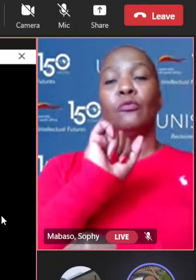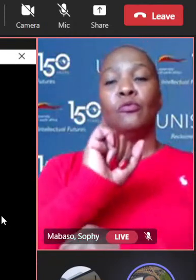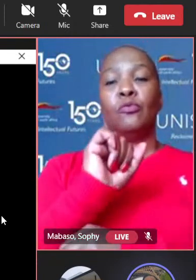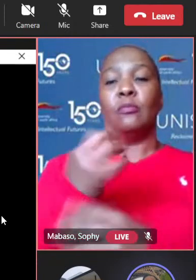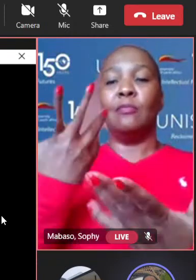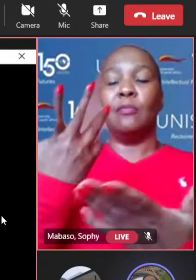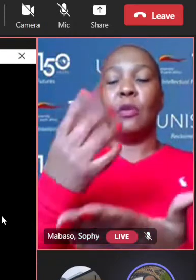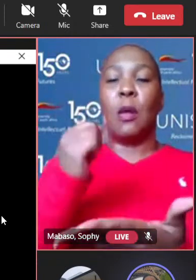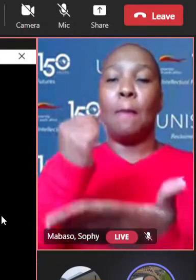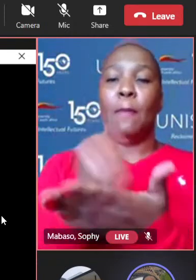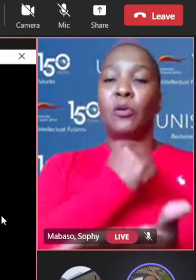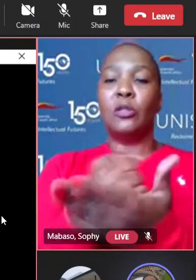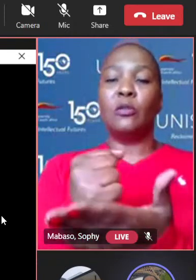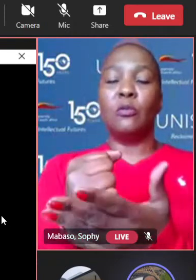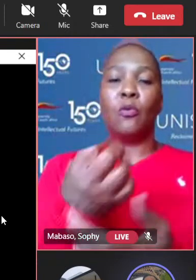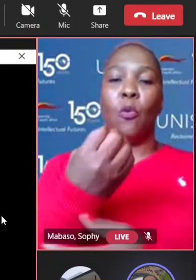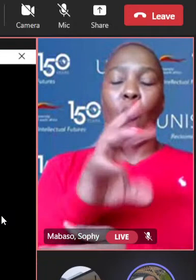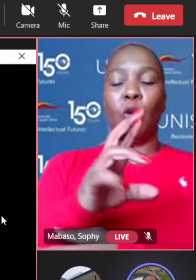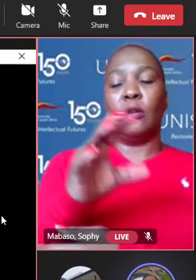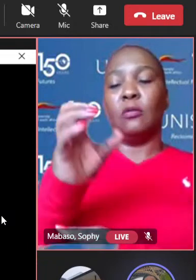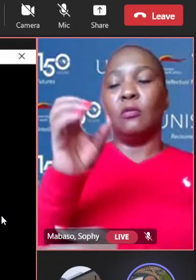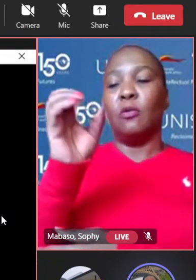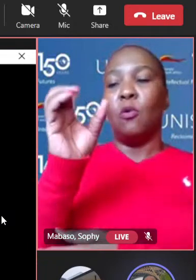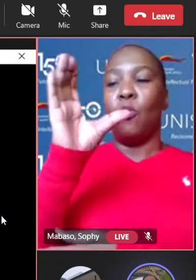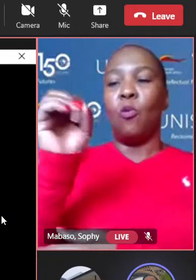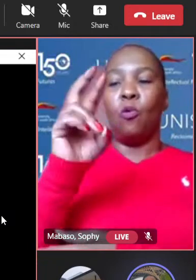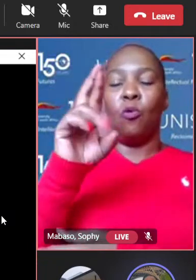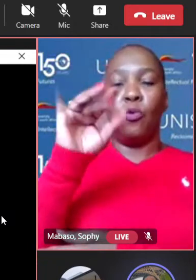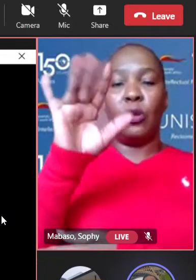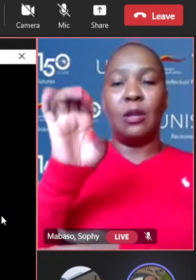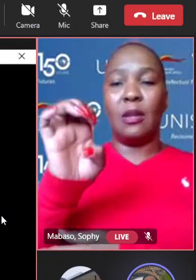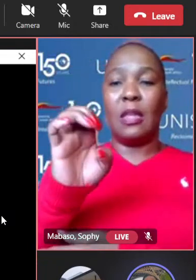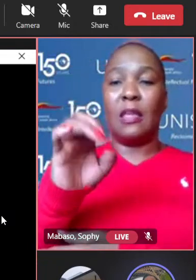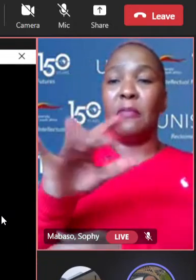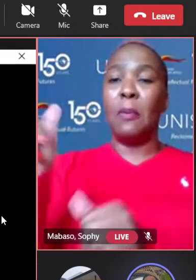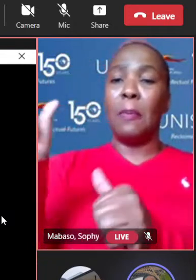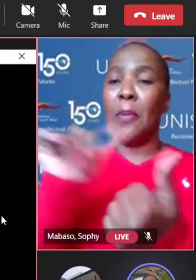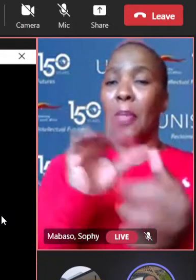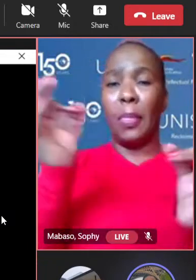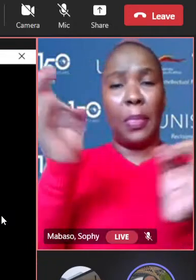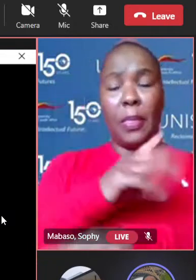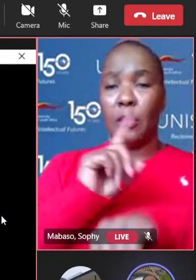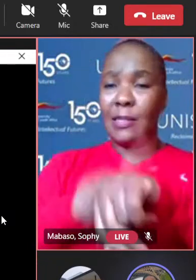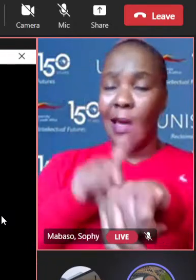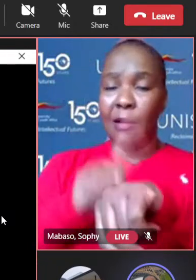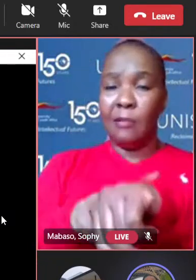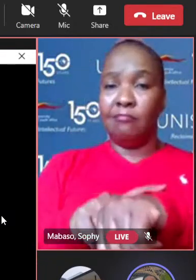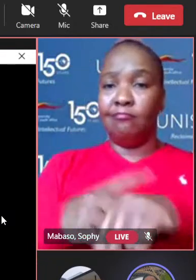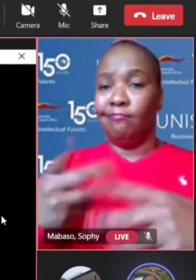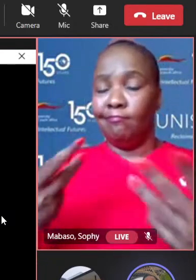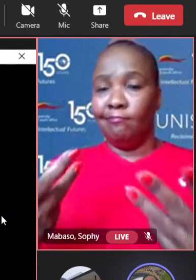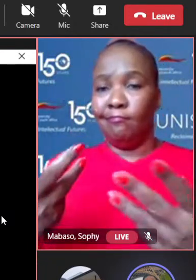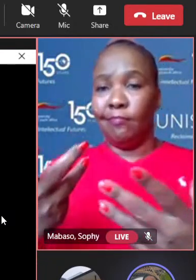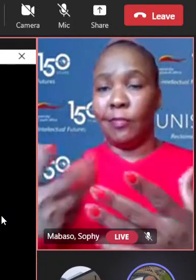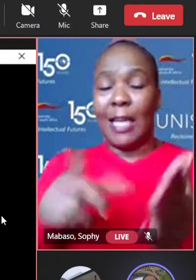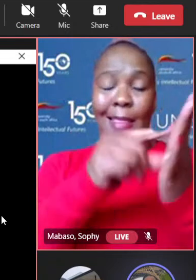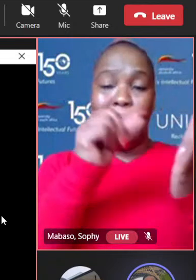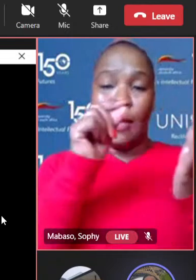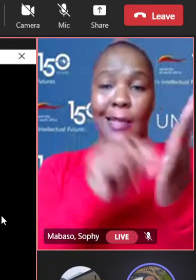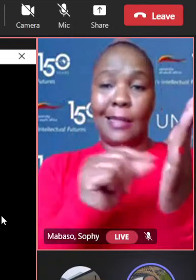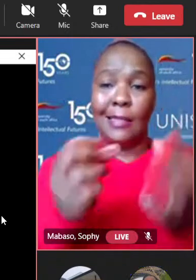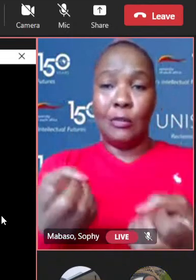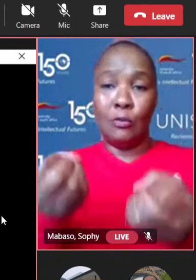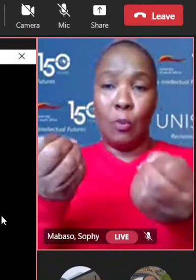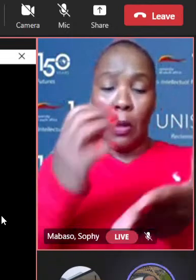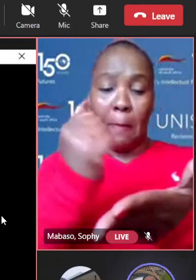post or the courier in this instance. If you do not return library material on time, that is the date that has been stamped in your